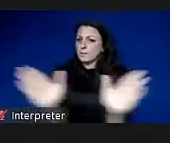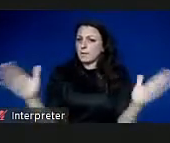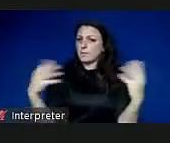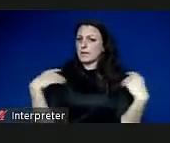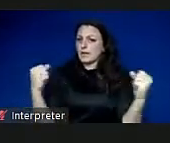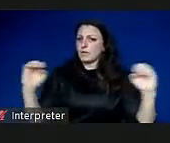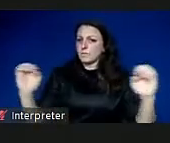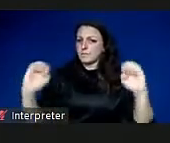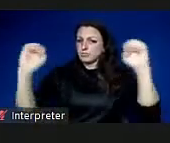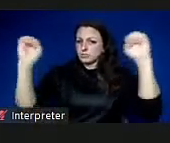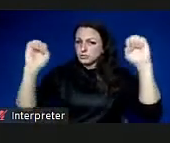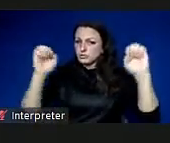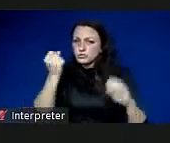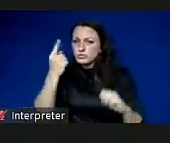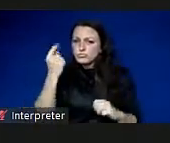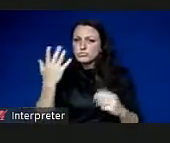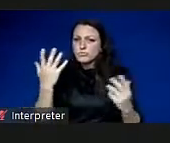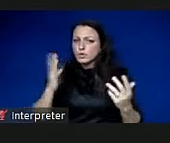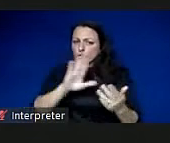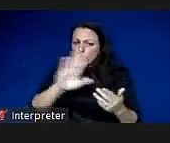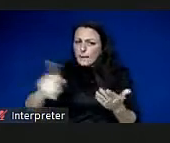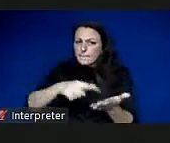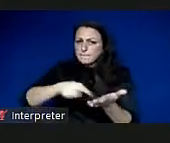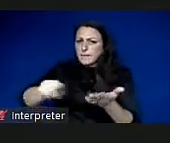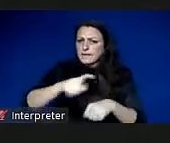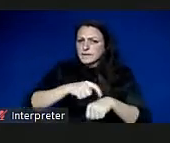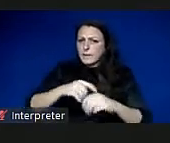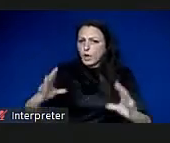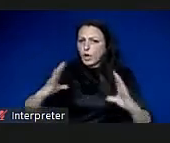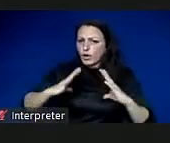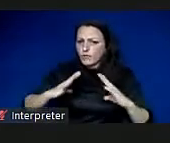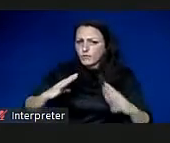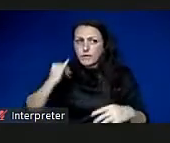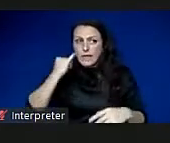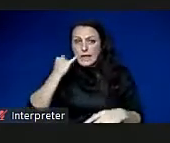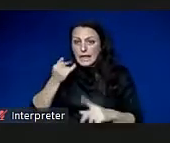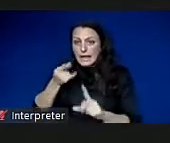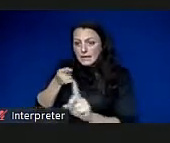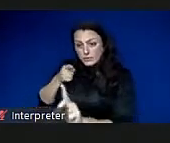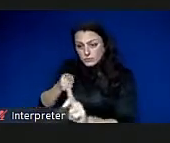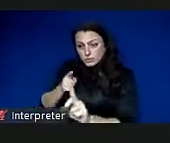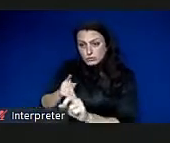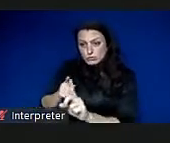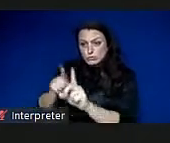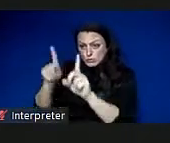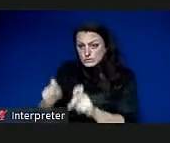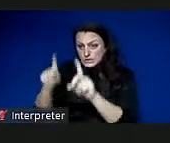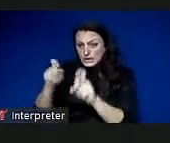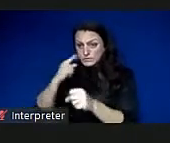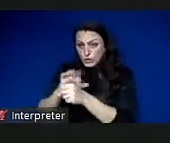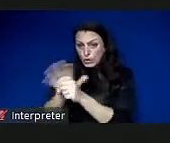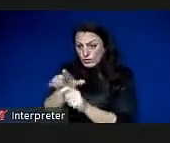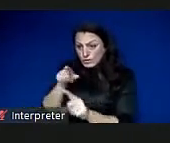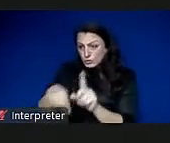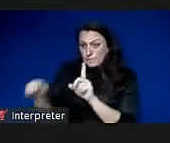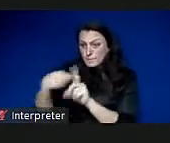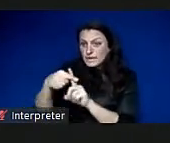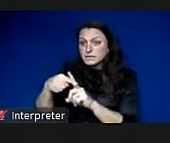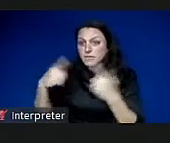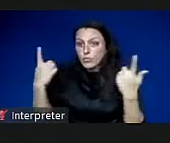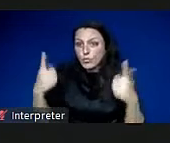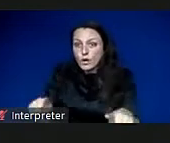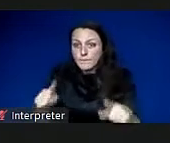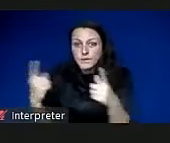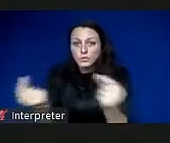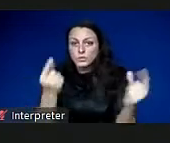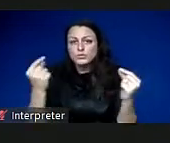Understanding what paid time off they had, what would happen if they tested positive for COVID. There was, I think, a lot of concern early on.